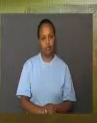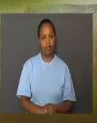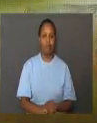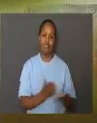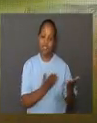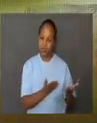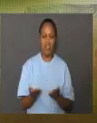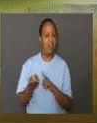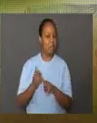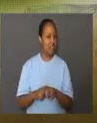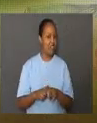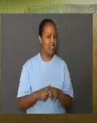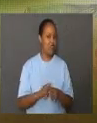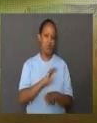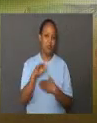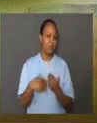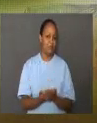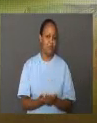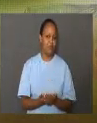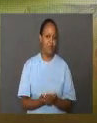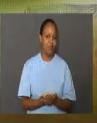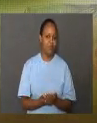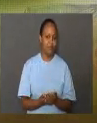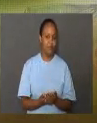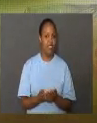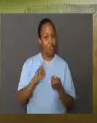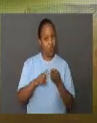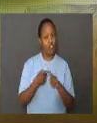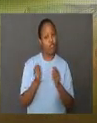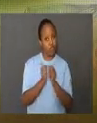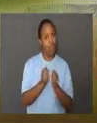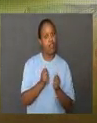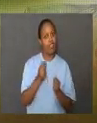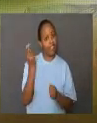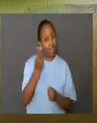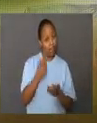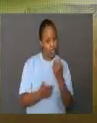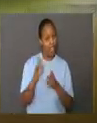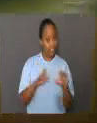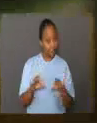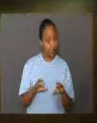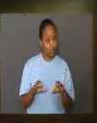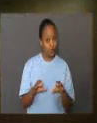Welcome back, everyone. Did you and your partner have useful discussions?